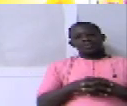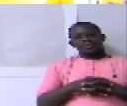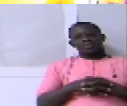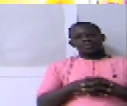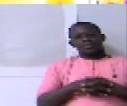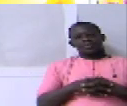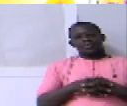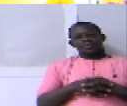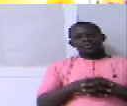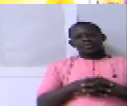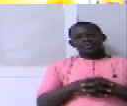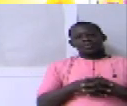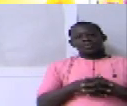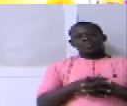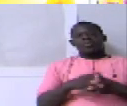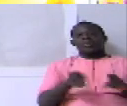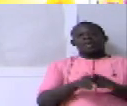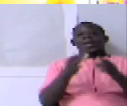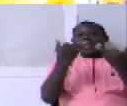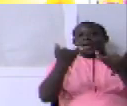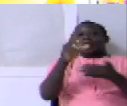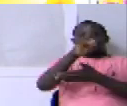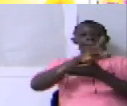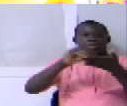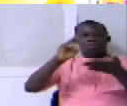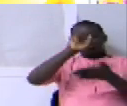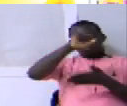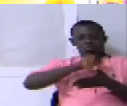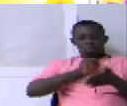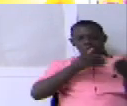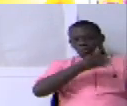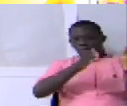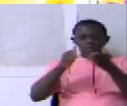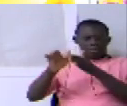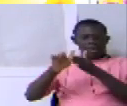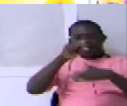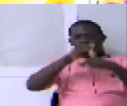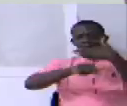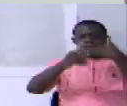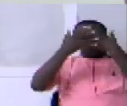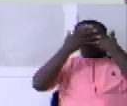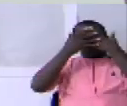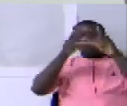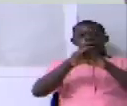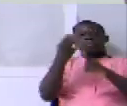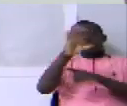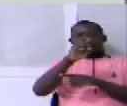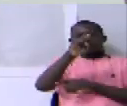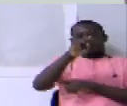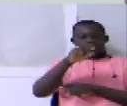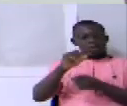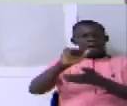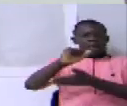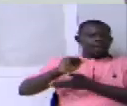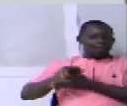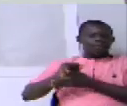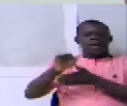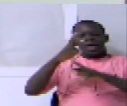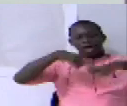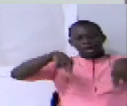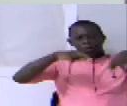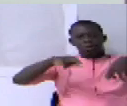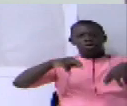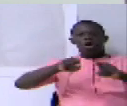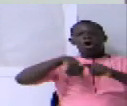aselon no. As part of your processes in the prisons, do you keep a record of corporal punishment?